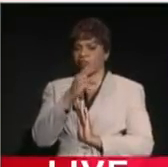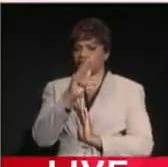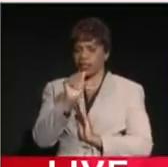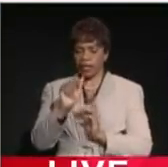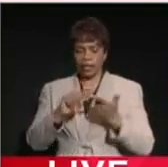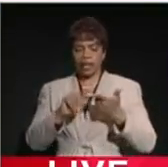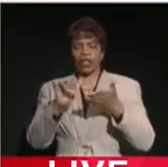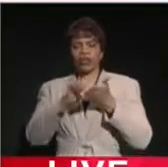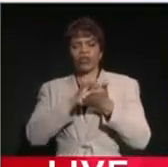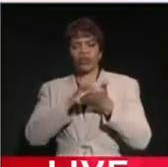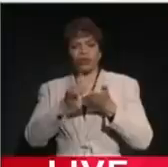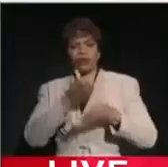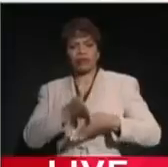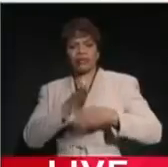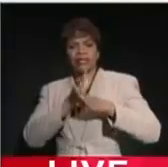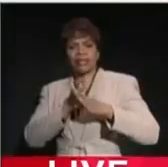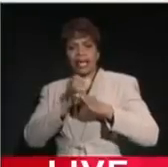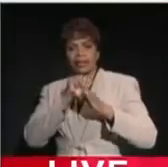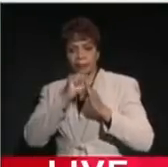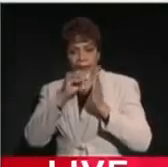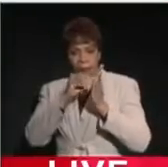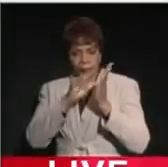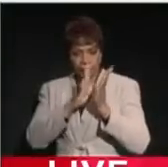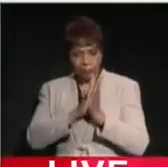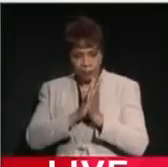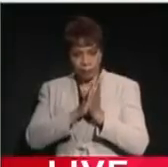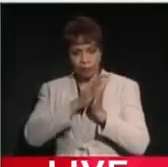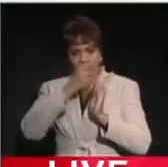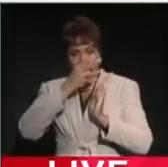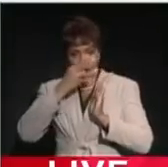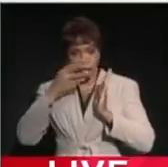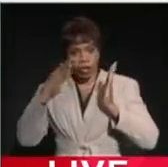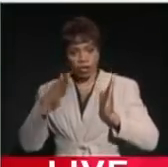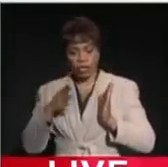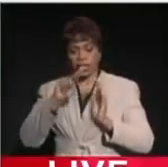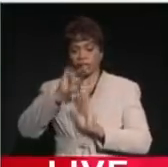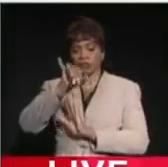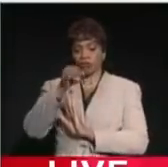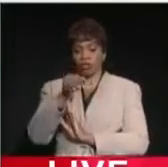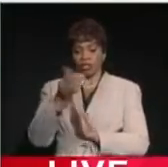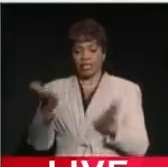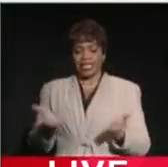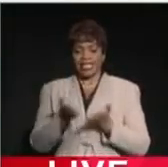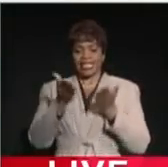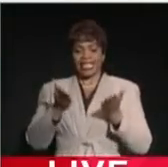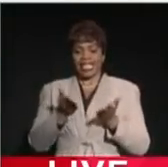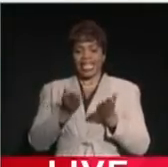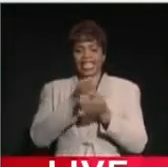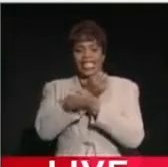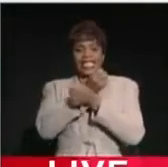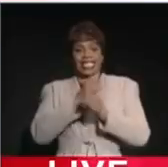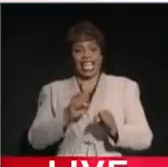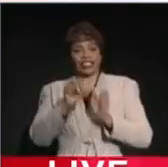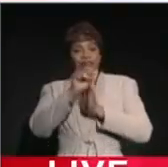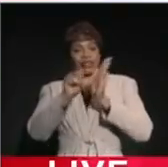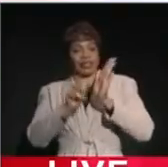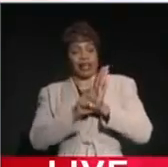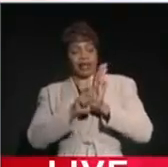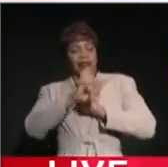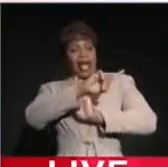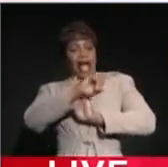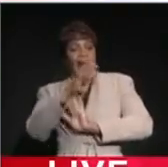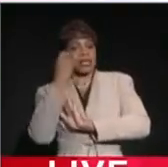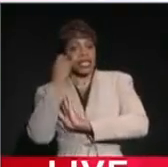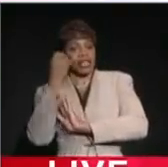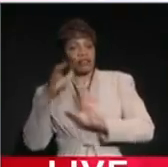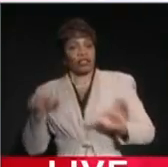protect undocumented immigrants, and make New Jersey a sanctuary state. Now, would you do that knowing that